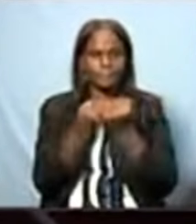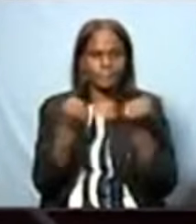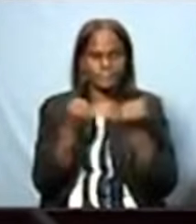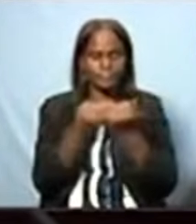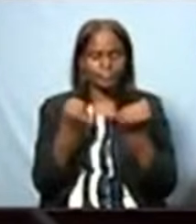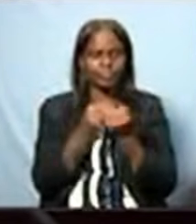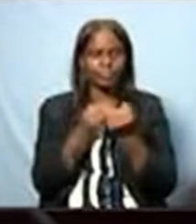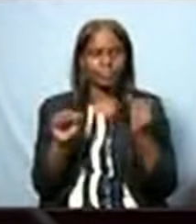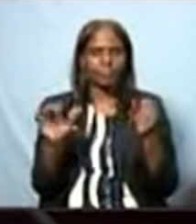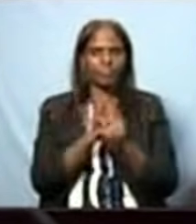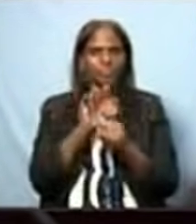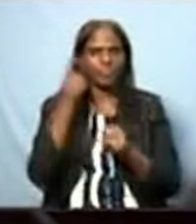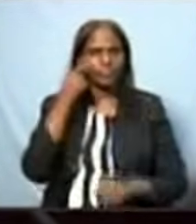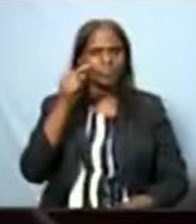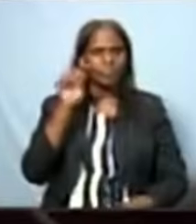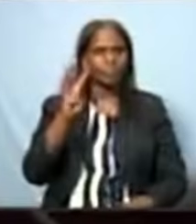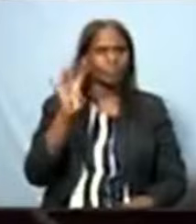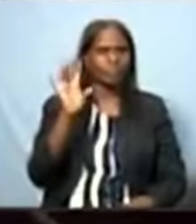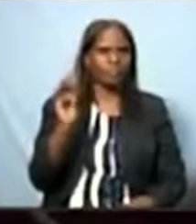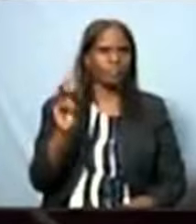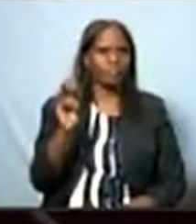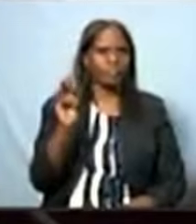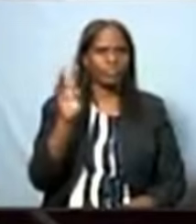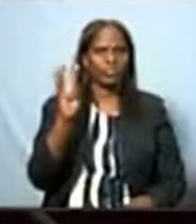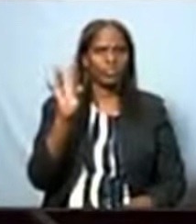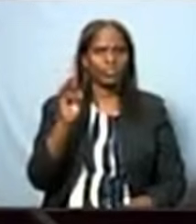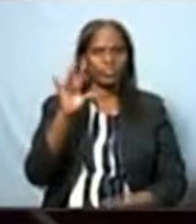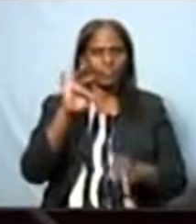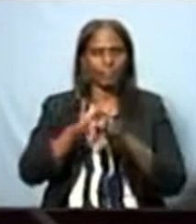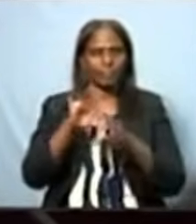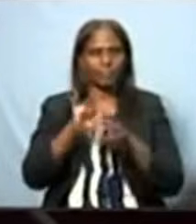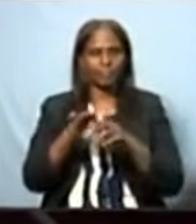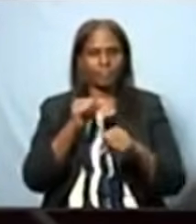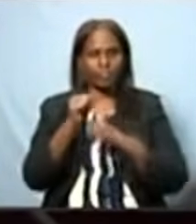by 47 as the electoral system,